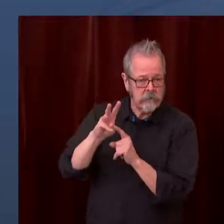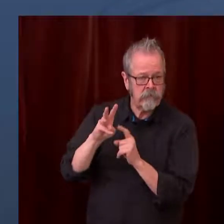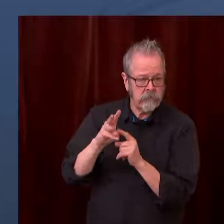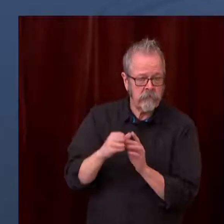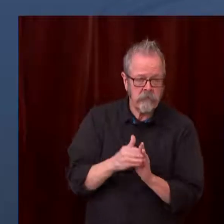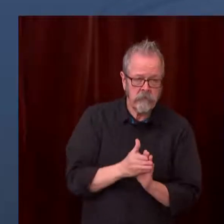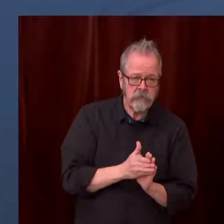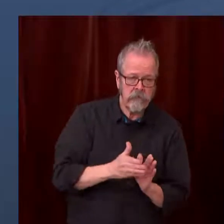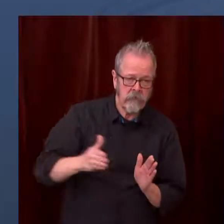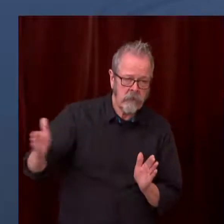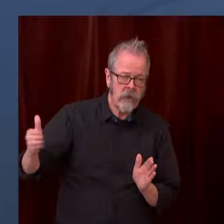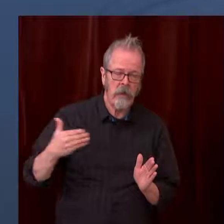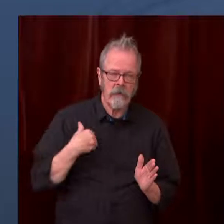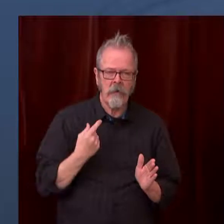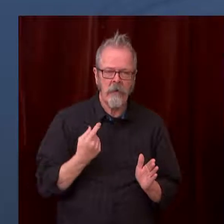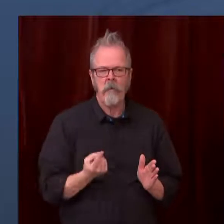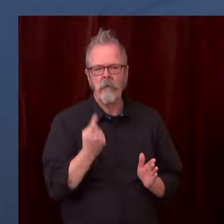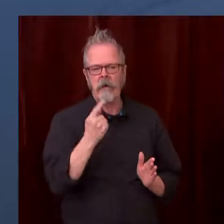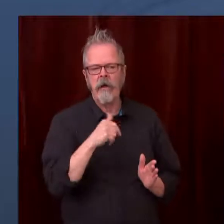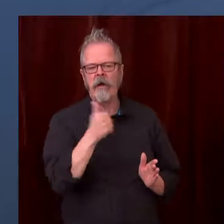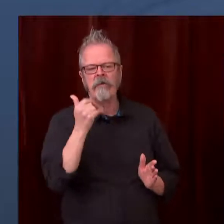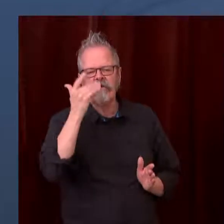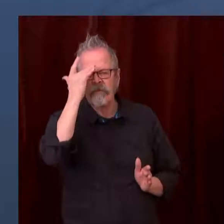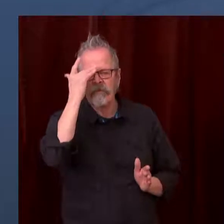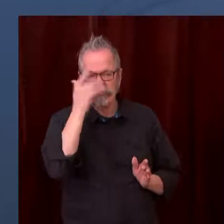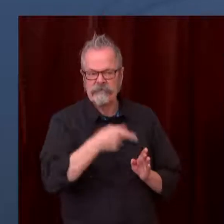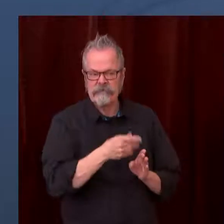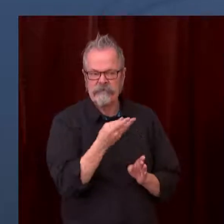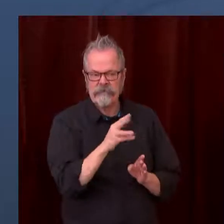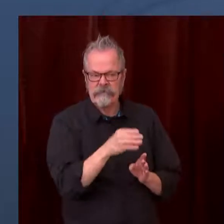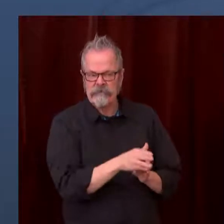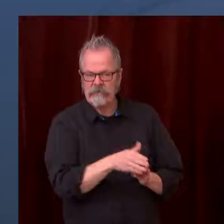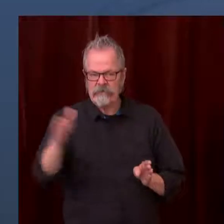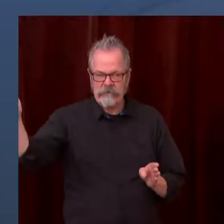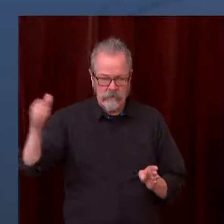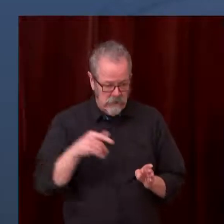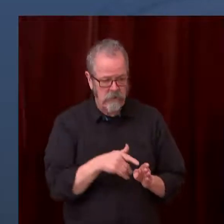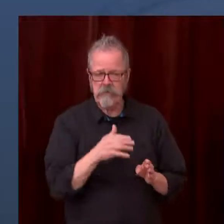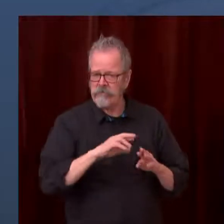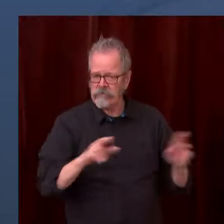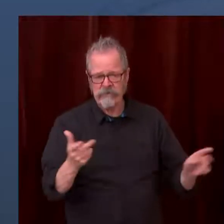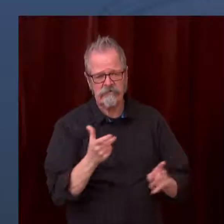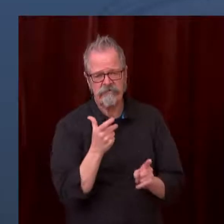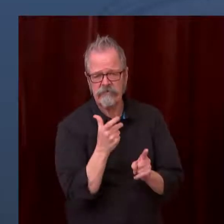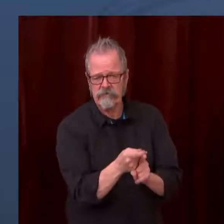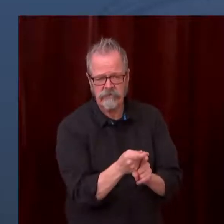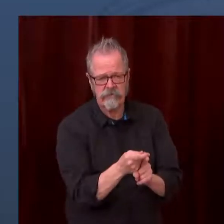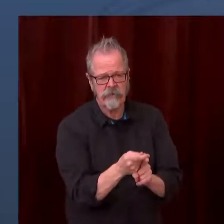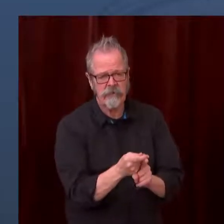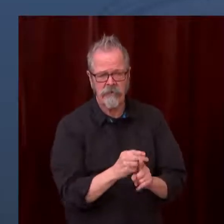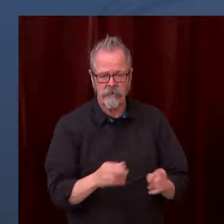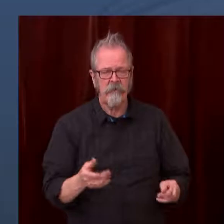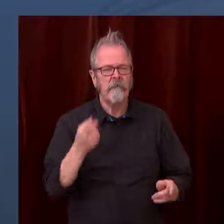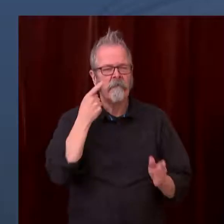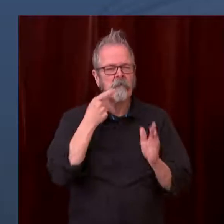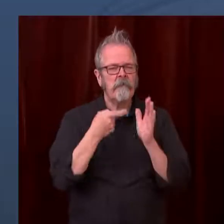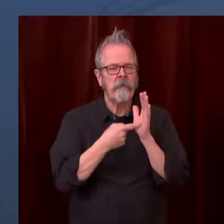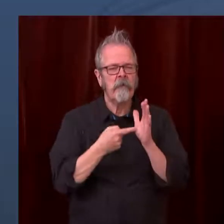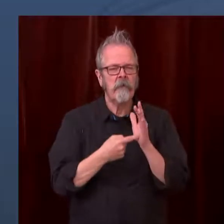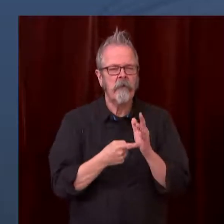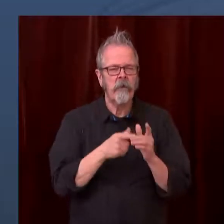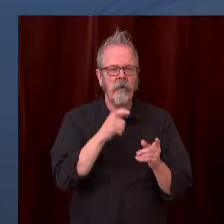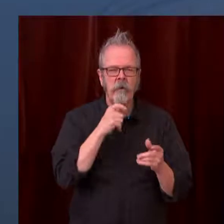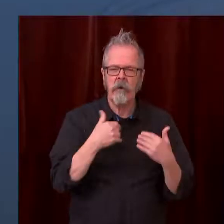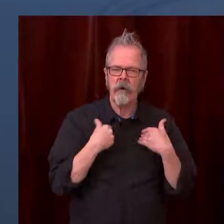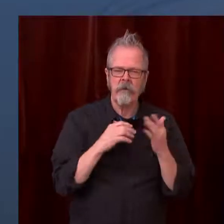cancer, diabetes, which could make someone more vulnerable to complications from COVID-19. You can go to the